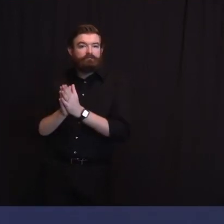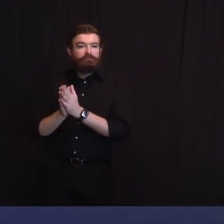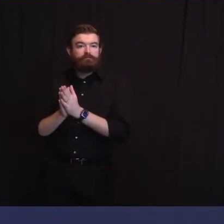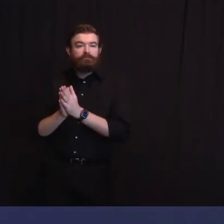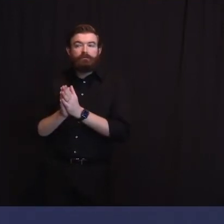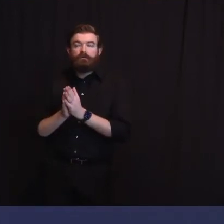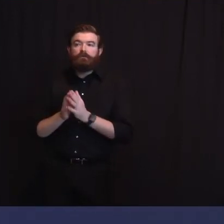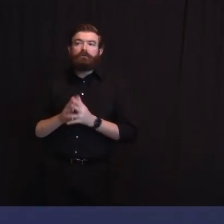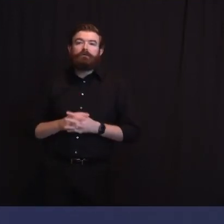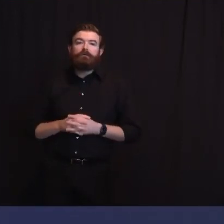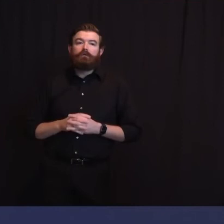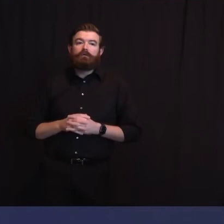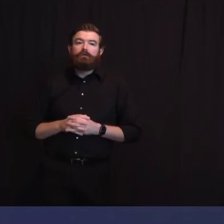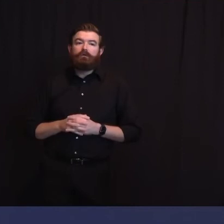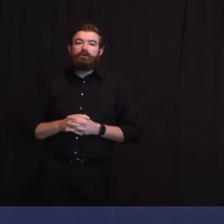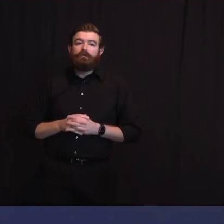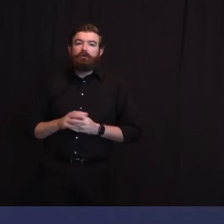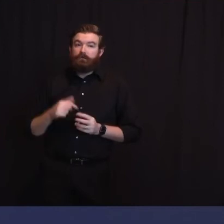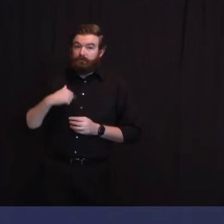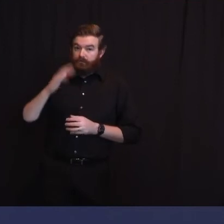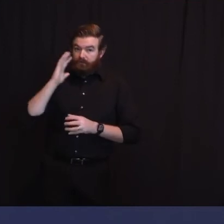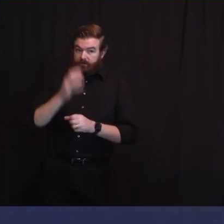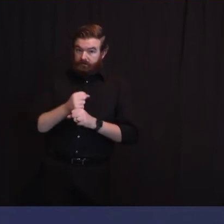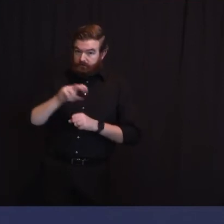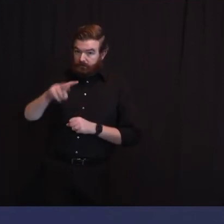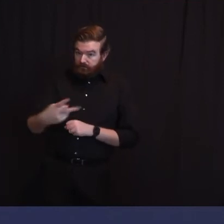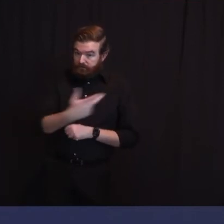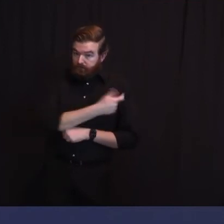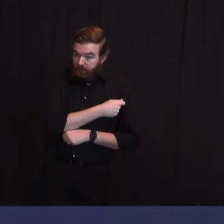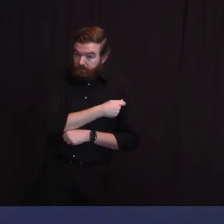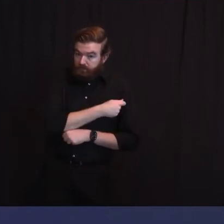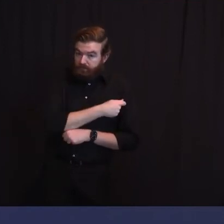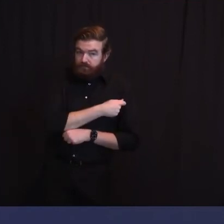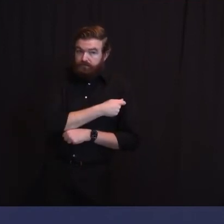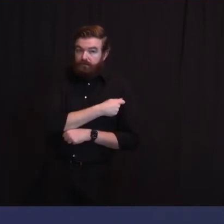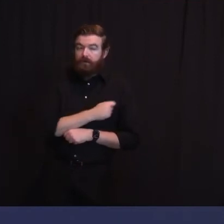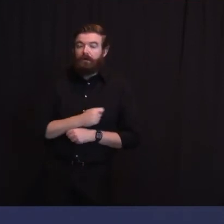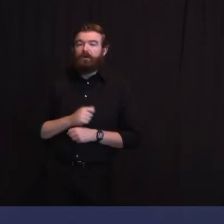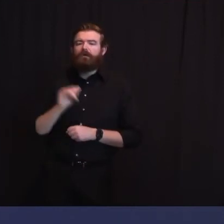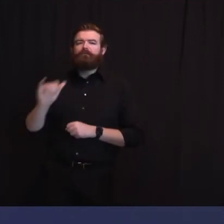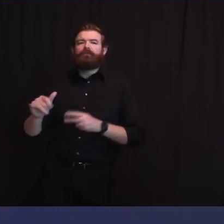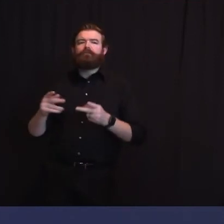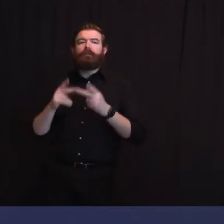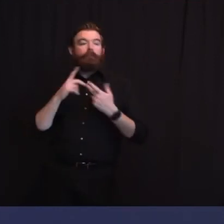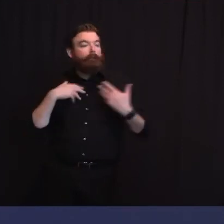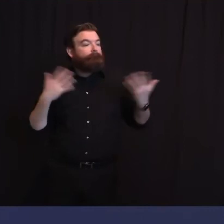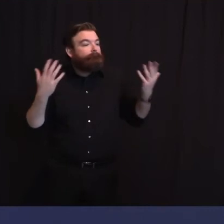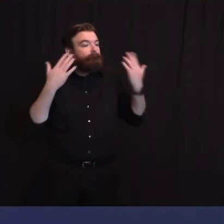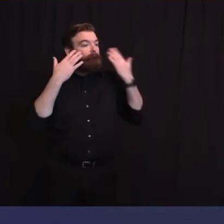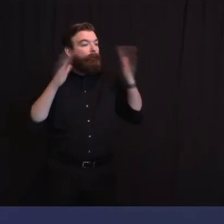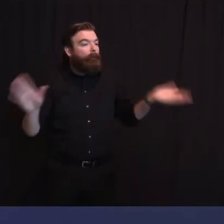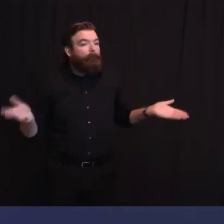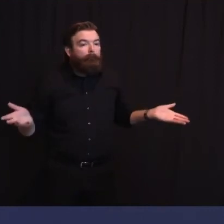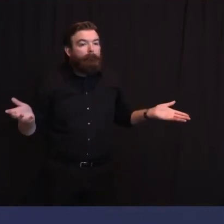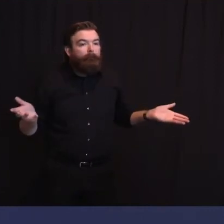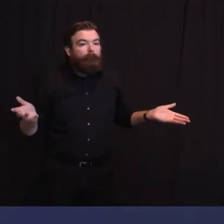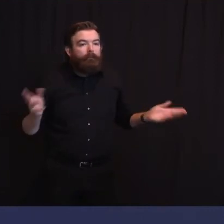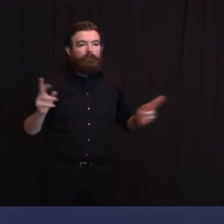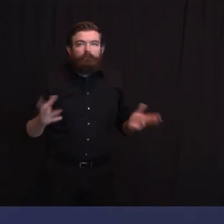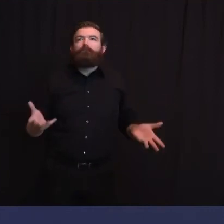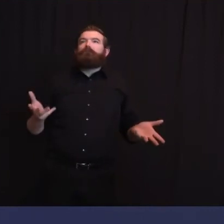the state's website without success. So would like to know, how are these people able to get their second dose and get it in